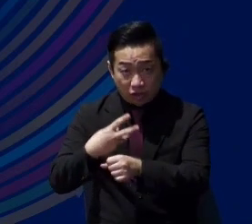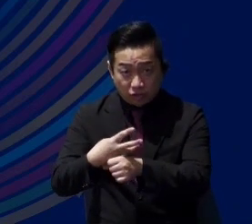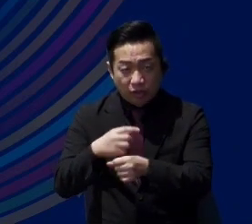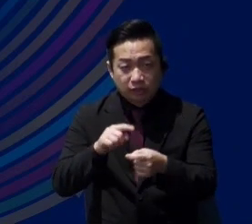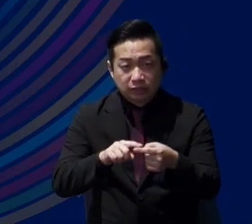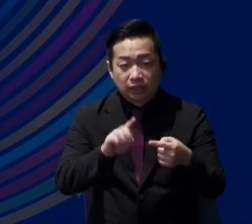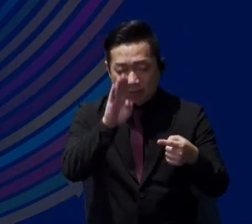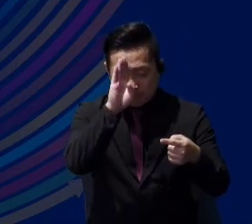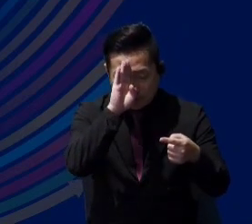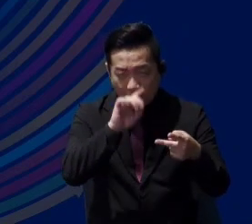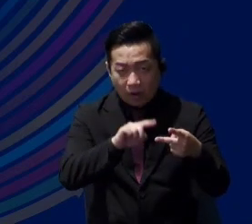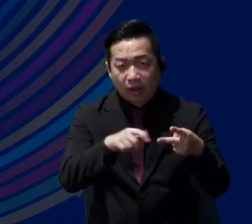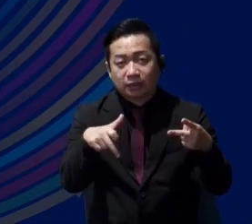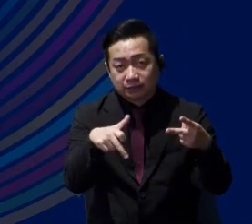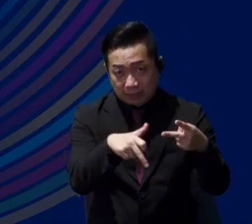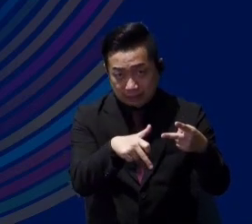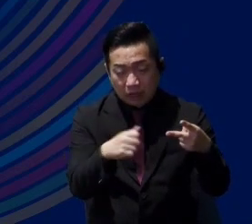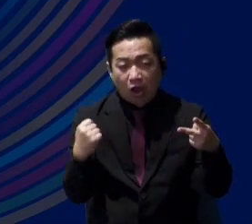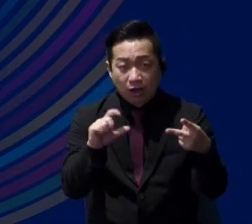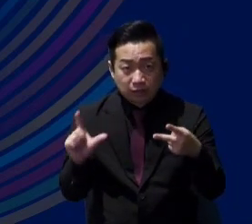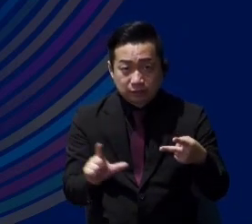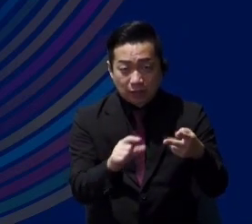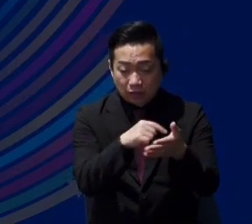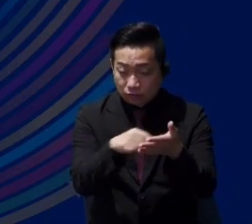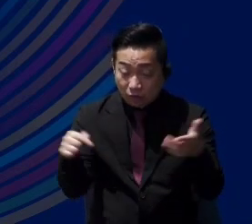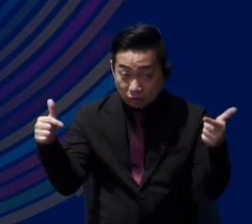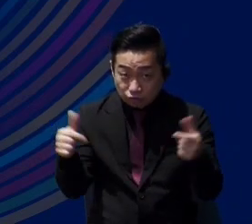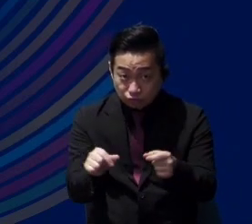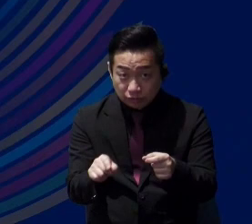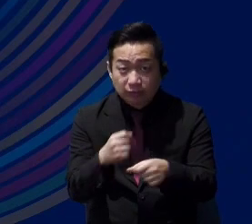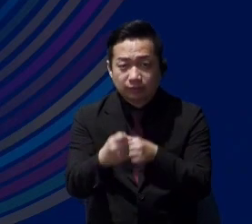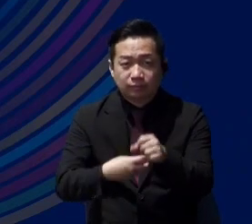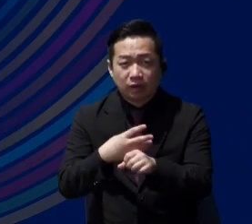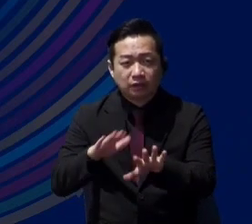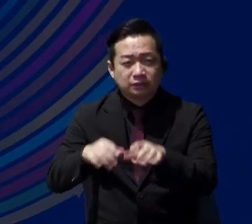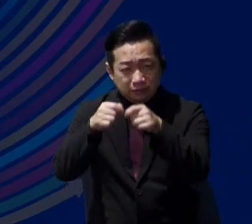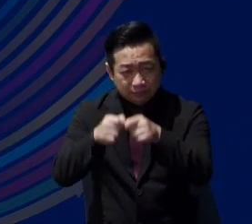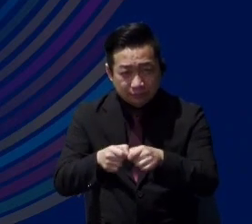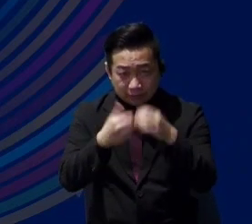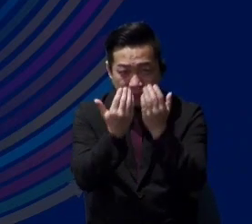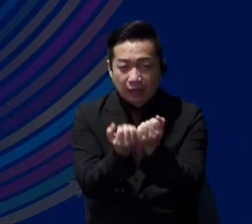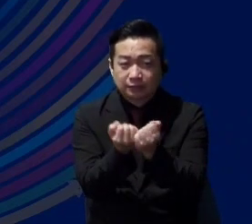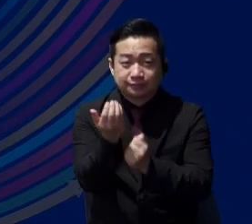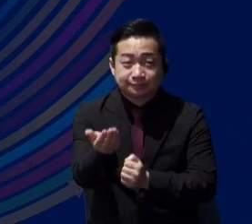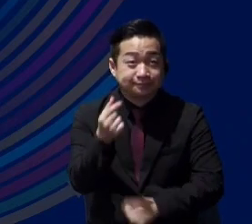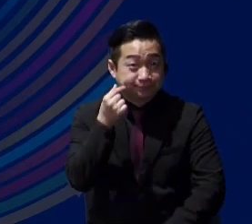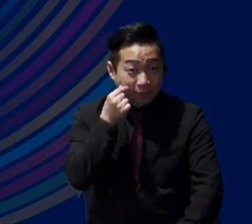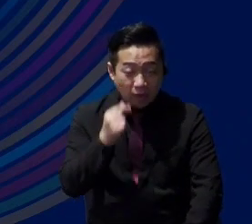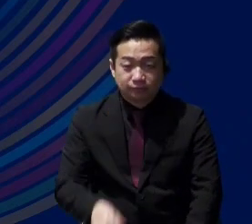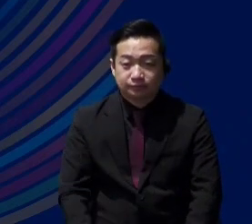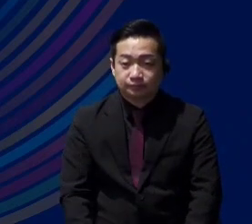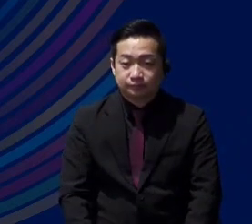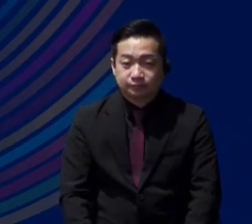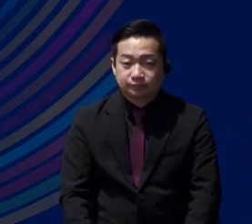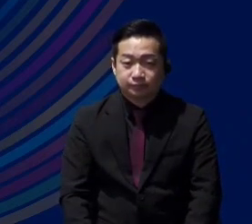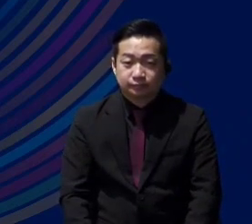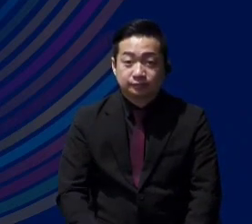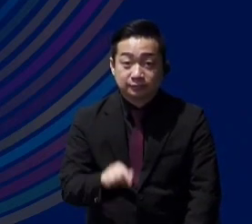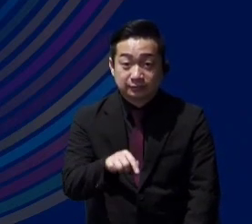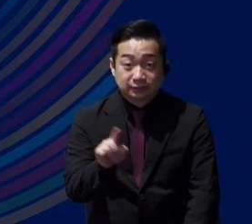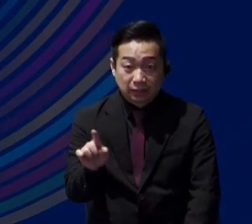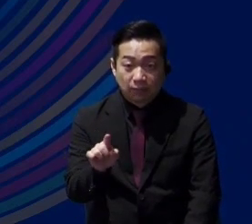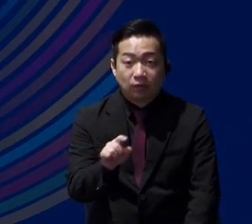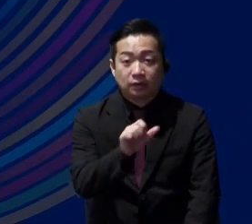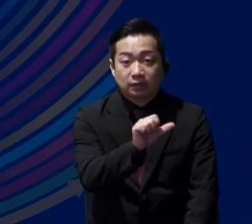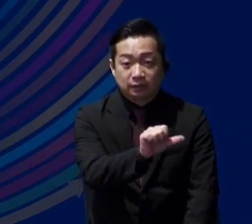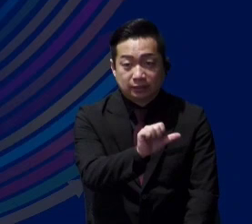through the all detail. Just you should get something about overall from everything that